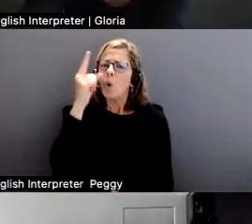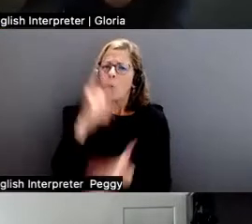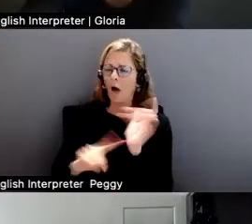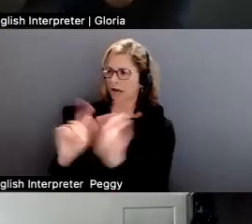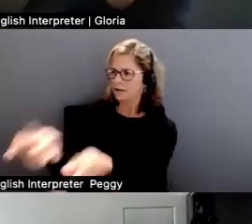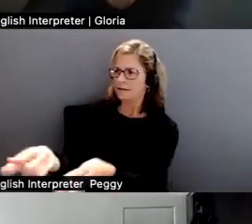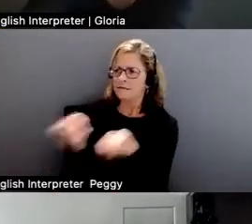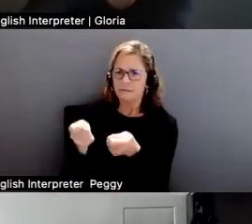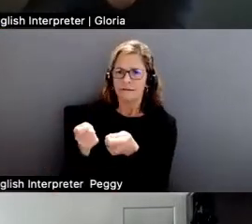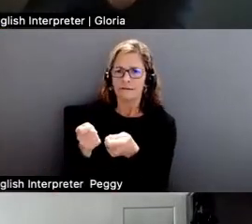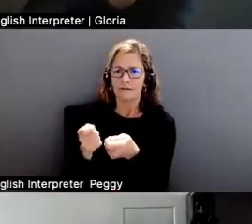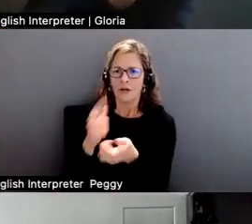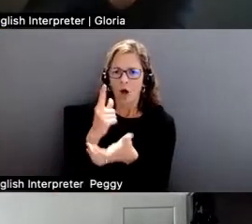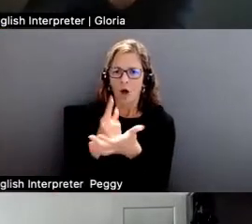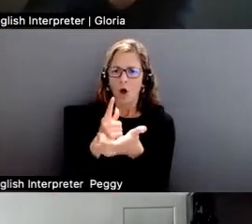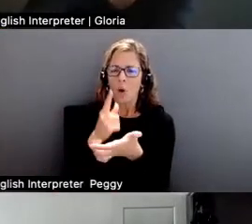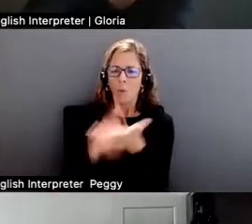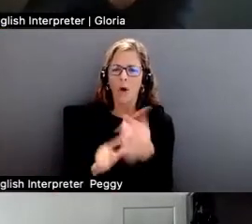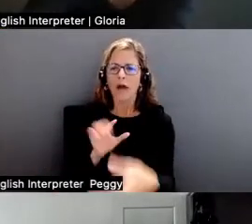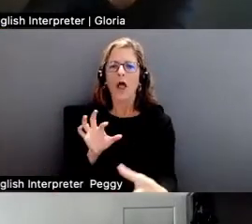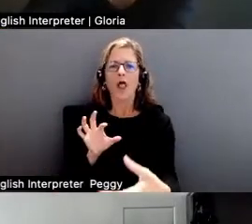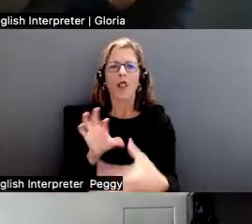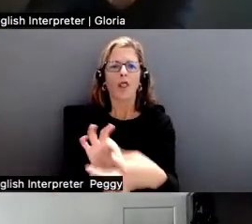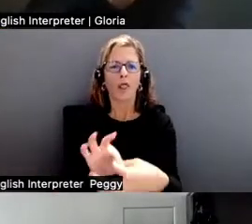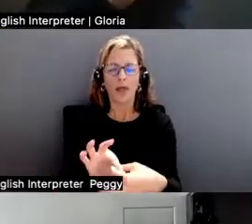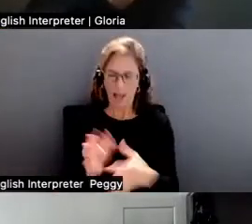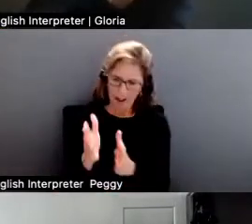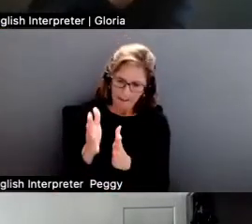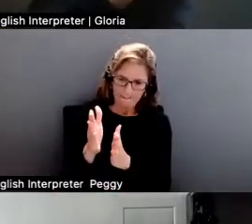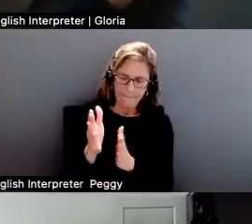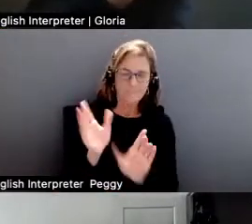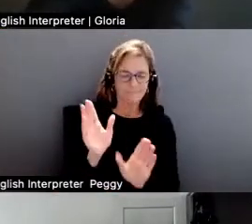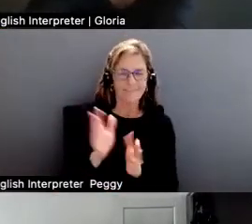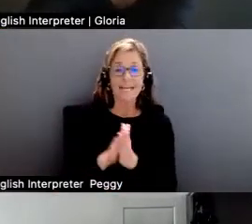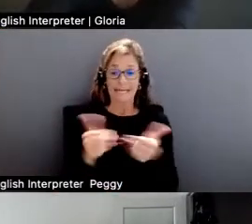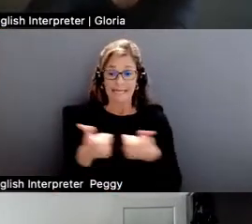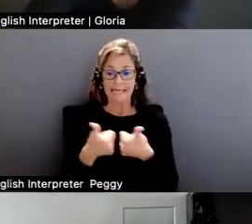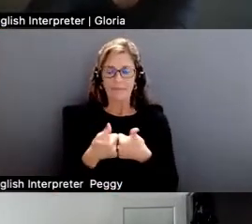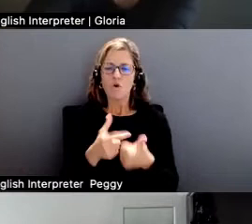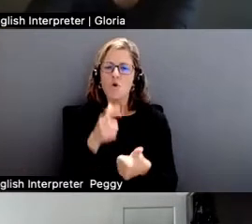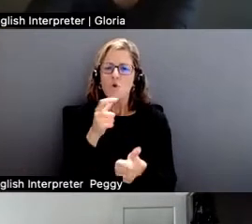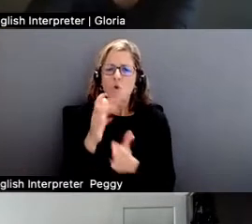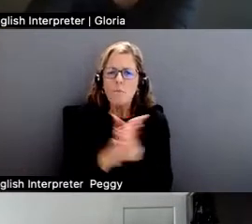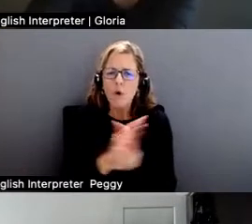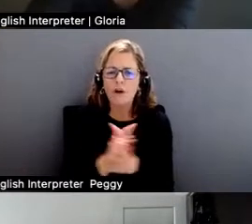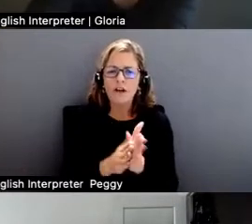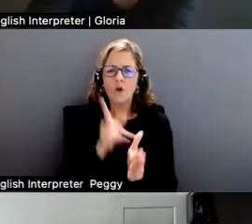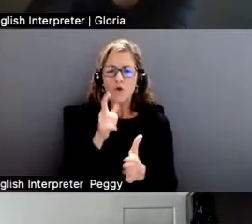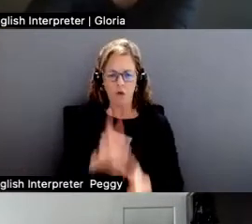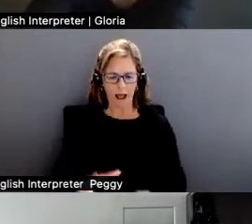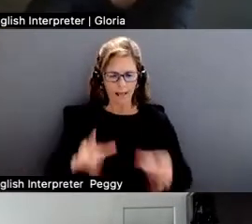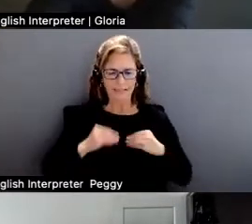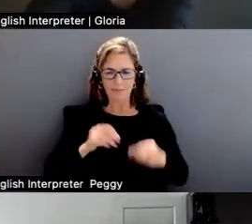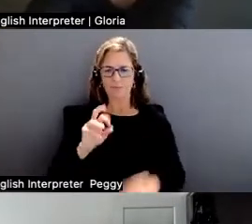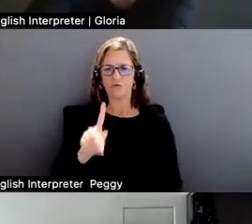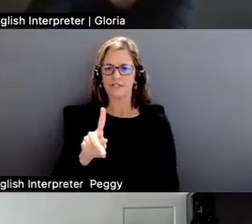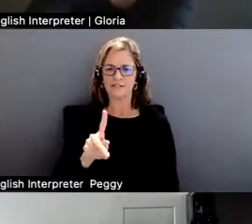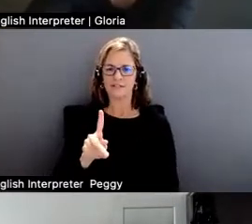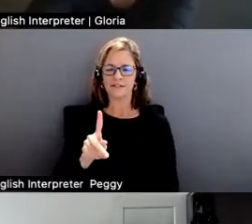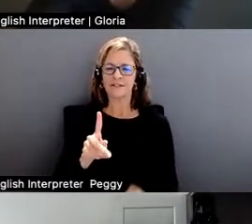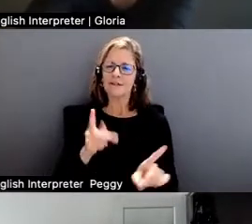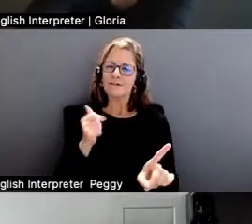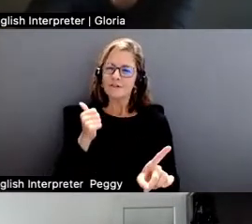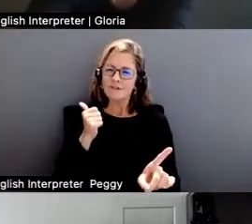The motivated, dedicated, risk-taking learners in a gaming environment. And then try to embed some of